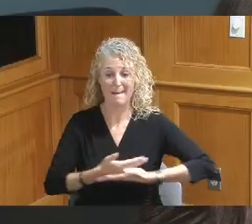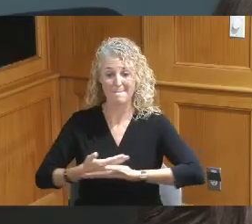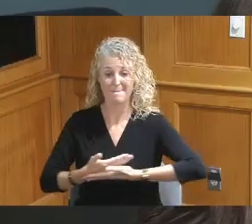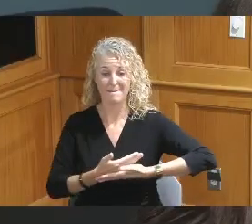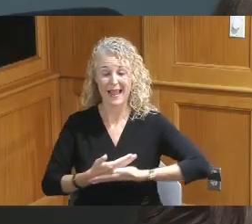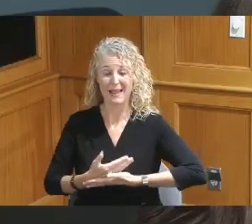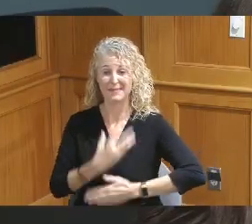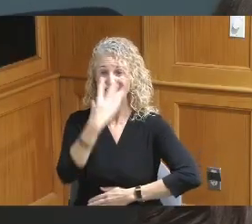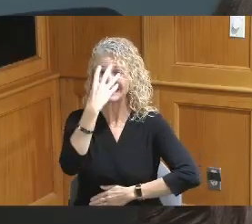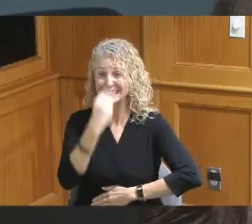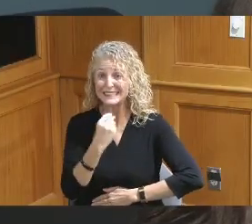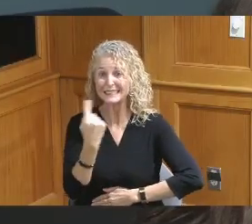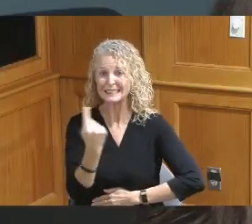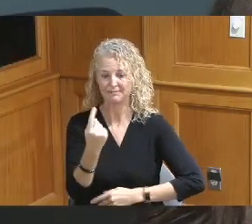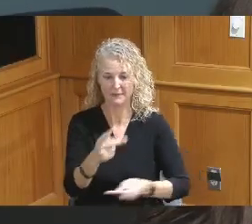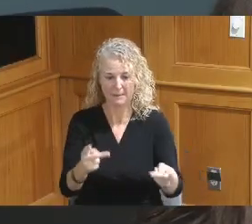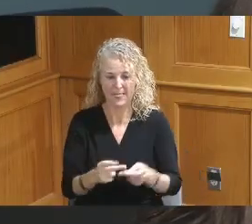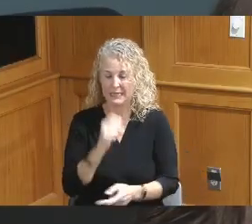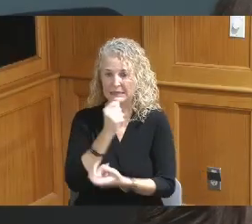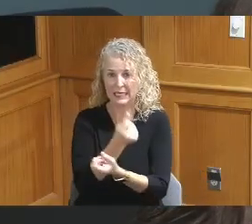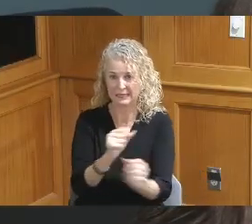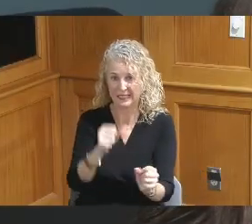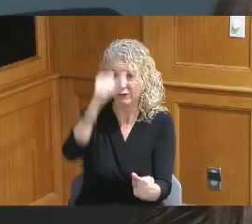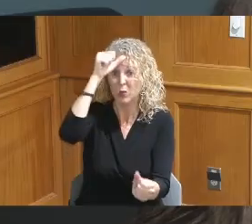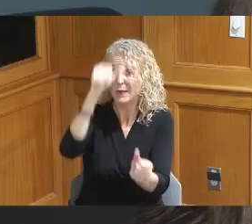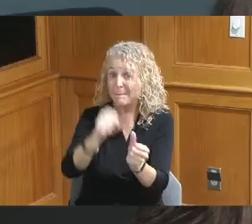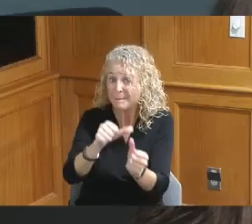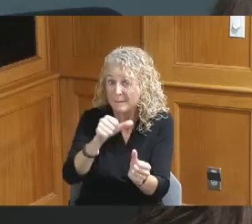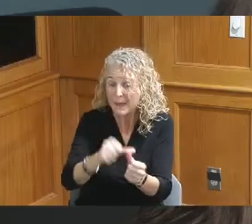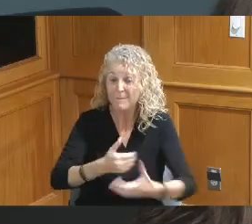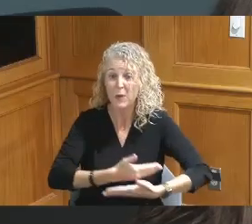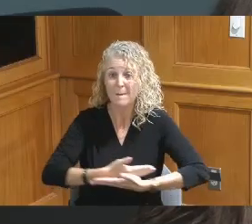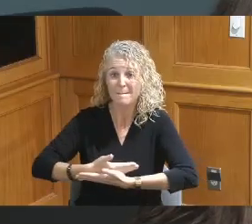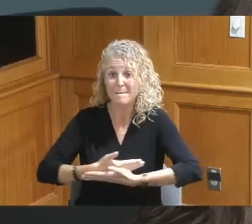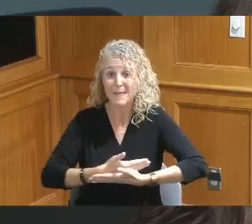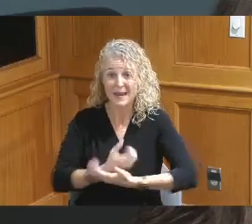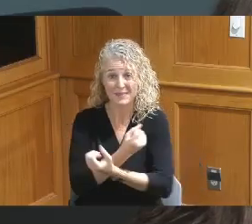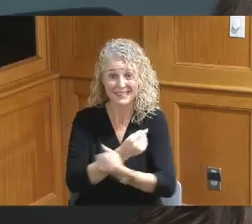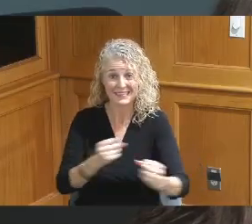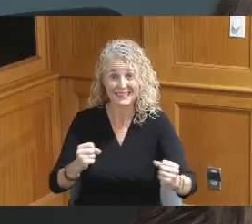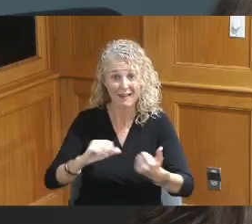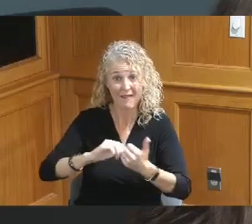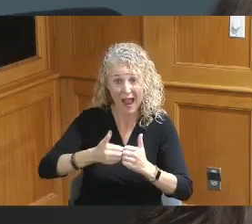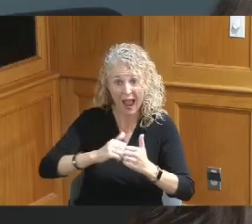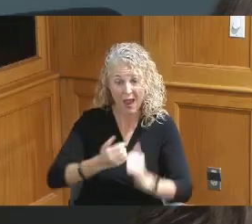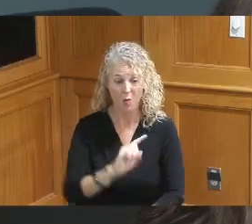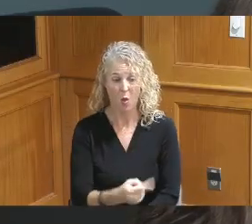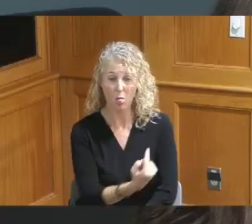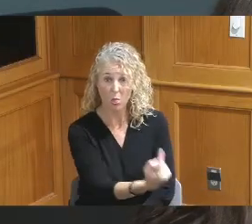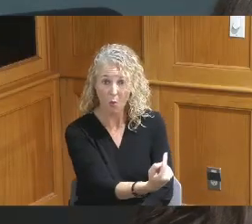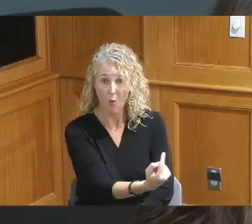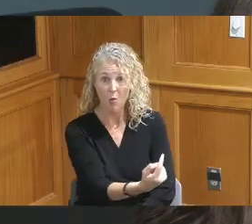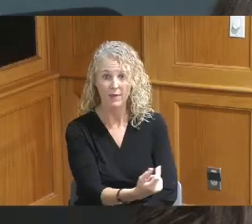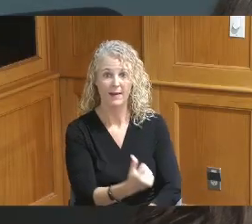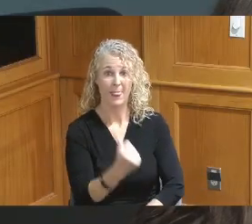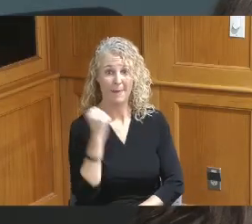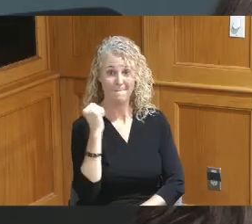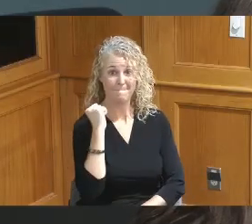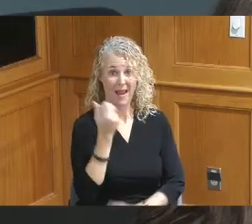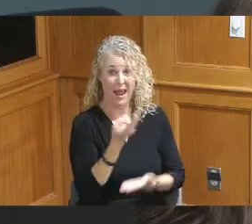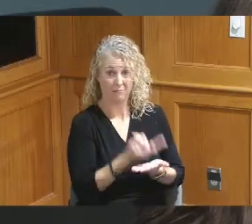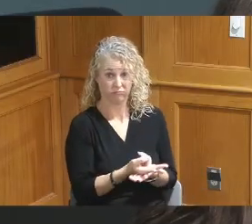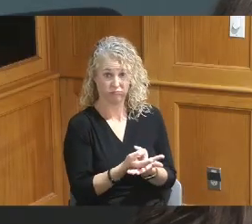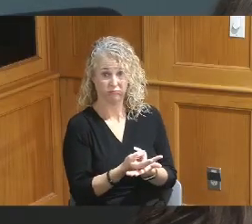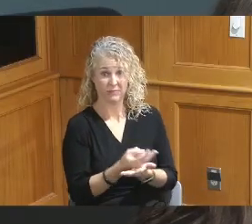in unsafe sleep environments. Remember, babies sleep safest alone, on their backs, and in cribs.